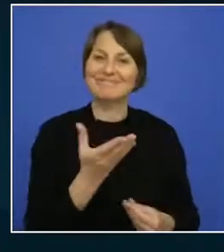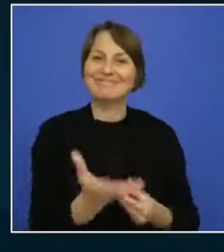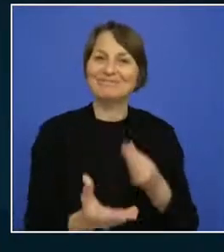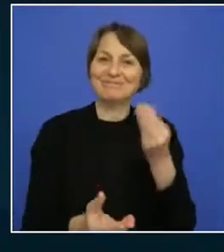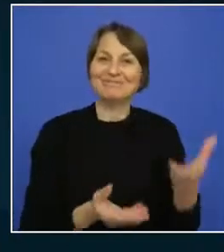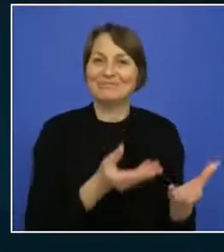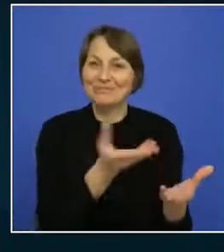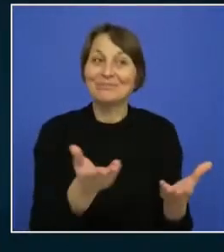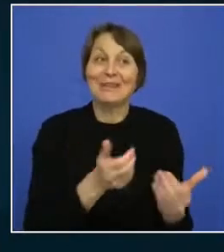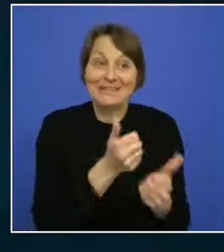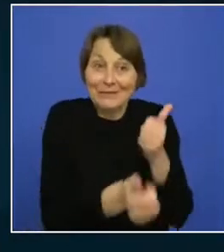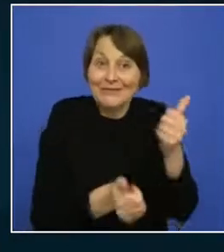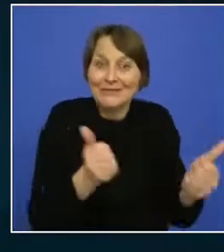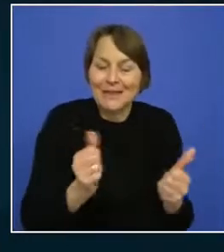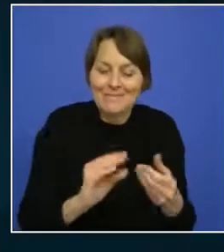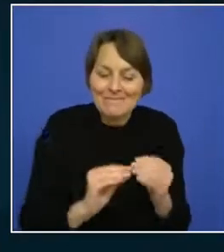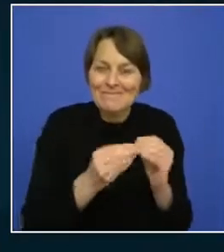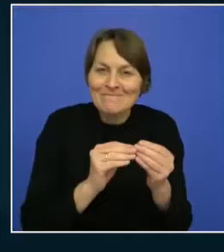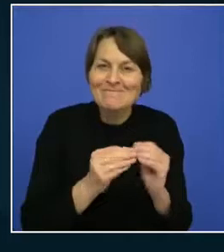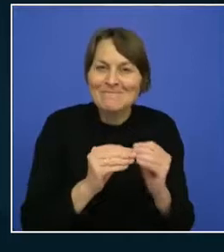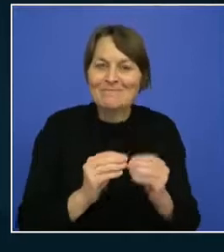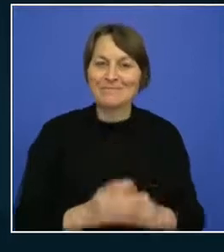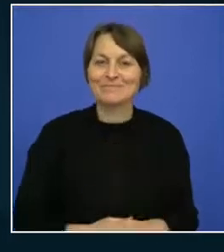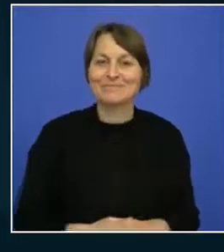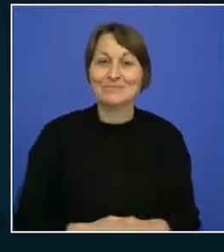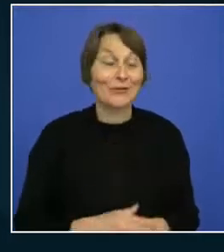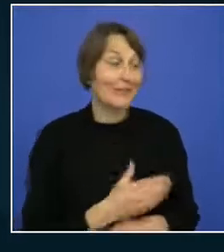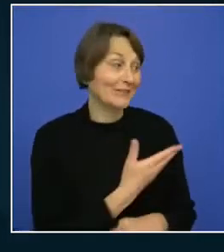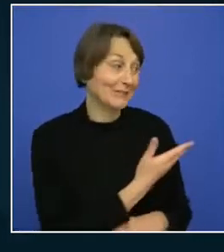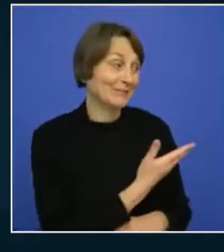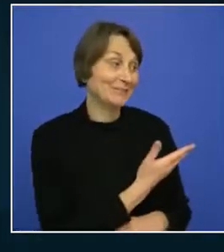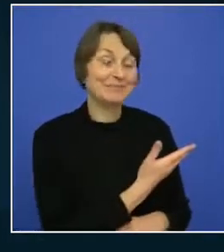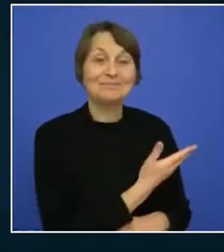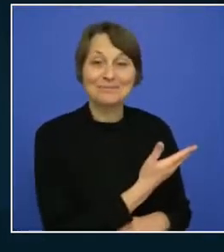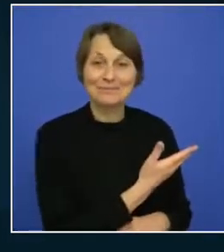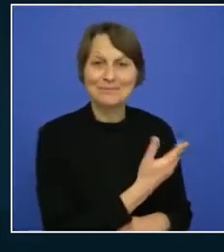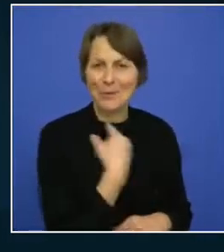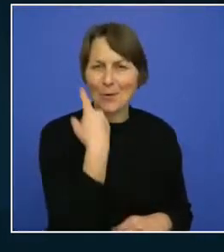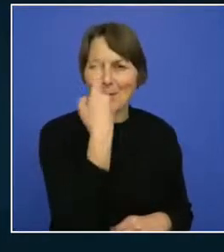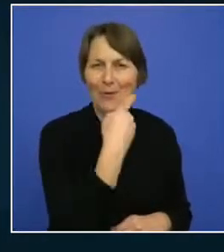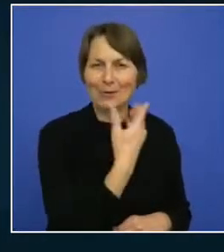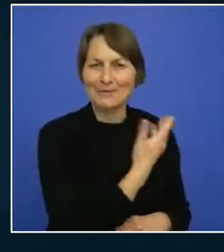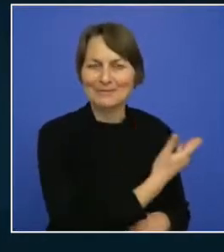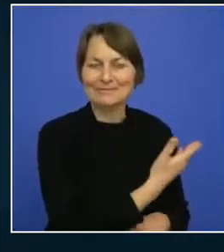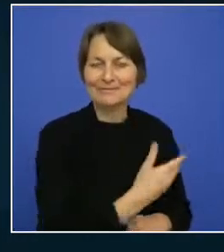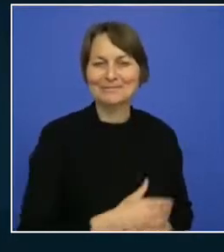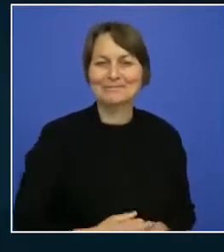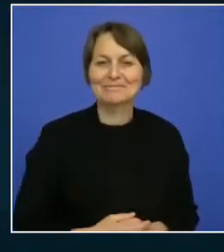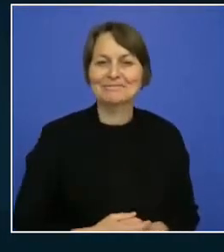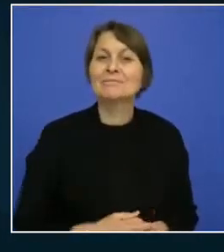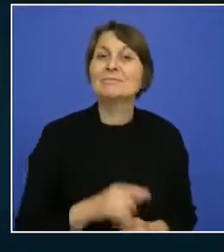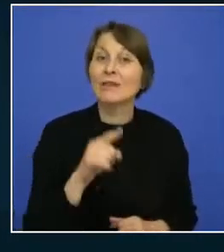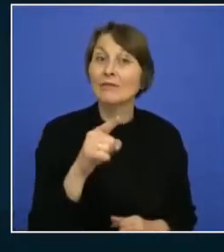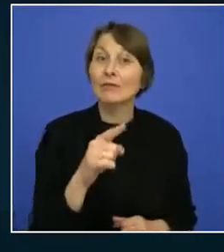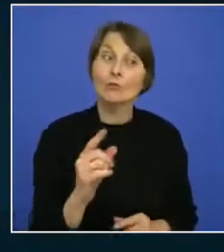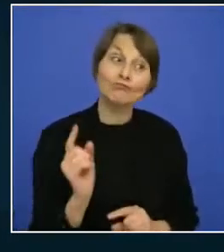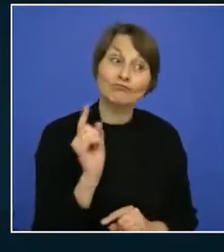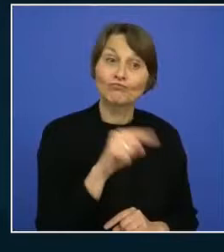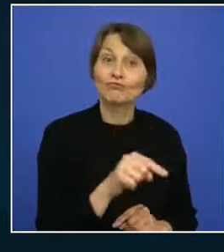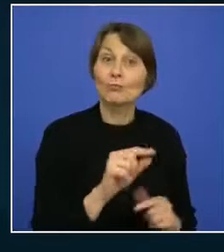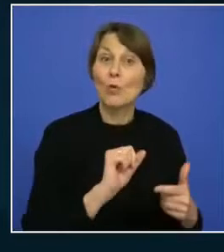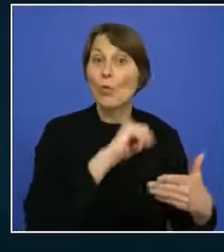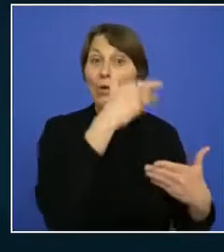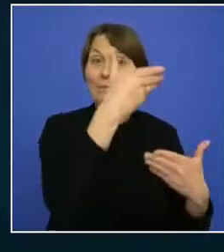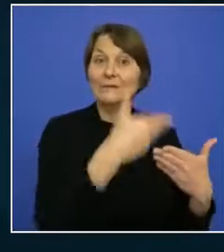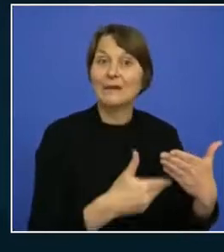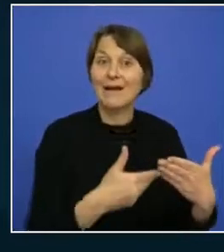So this is what it looked like. This is the high level. If you go out to our GitHub page, you'll see this picture and